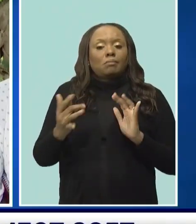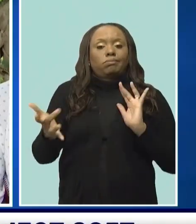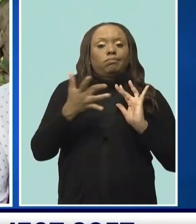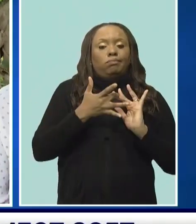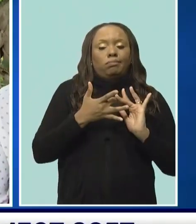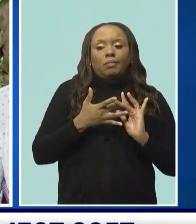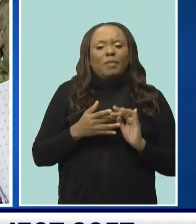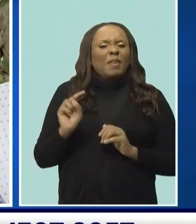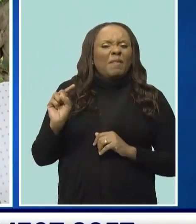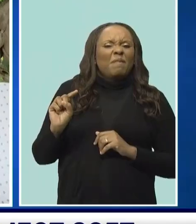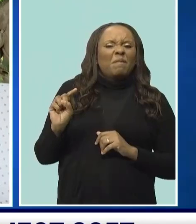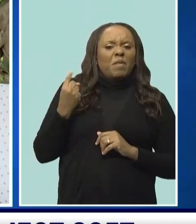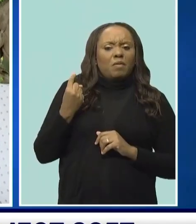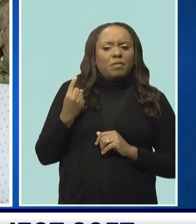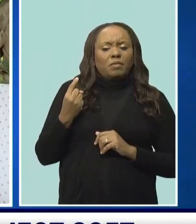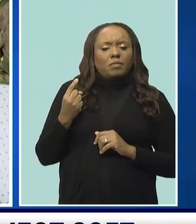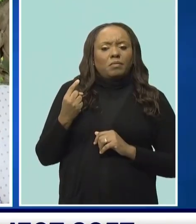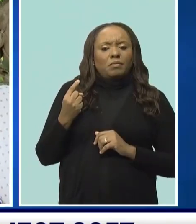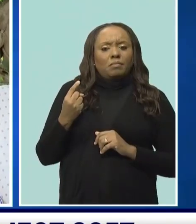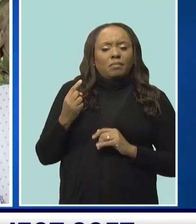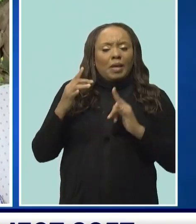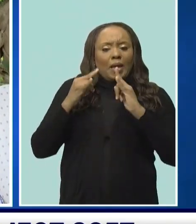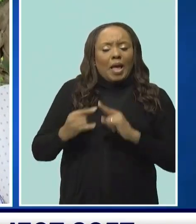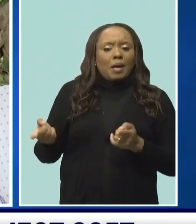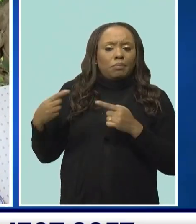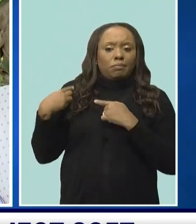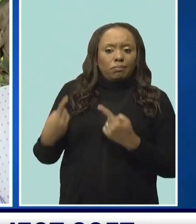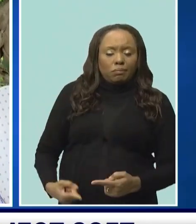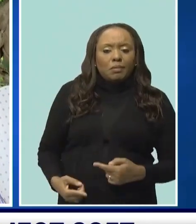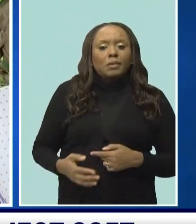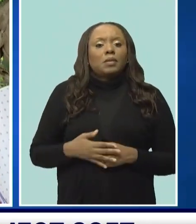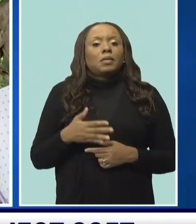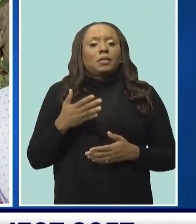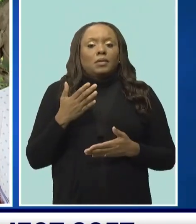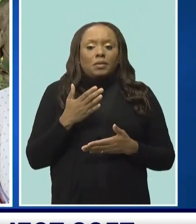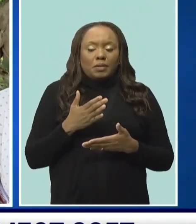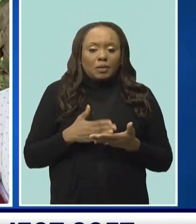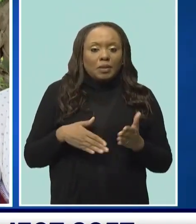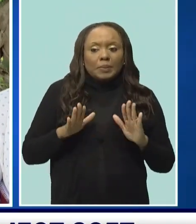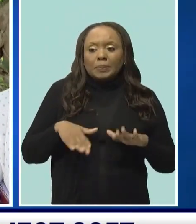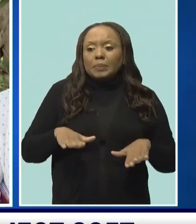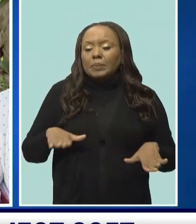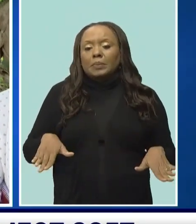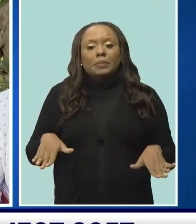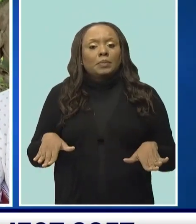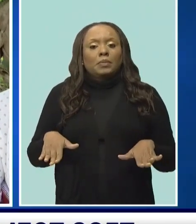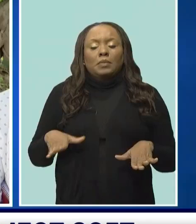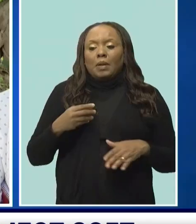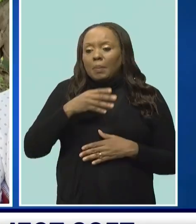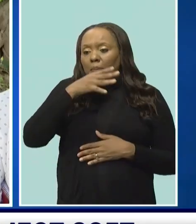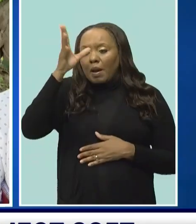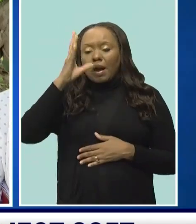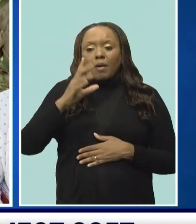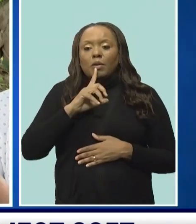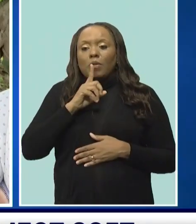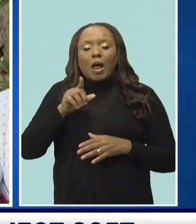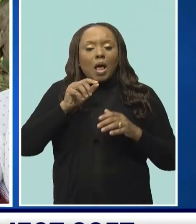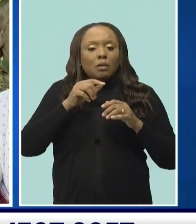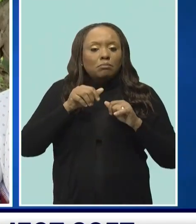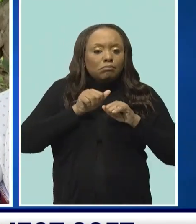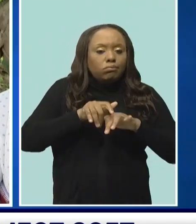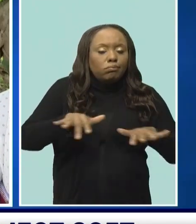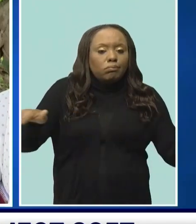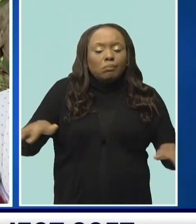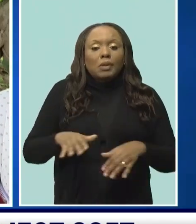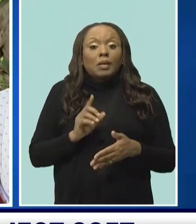have seen behavior changes with their children who actually attended the camp. Word of mouth, they tell everyone. Actually, we had a parent in the interview